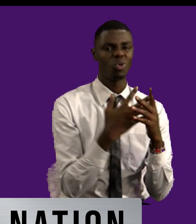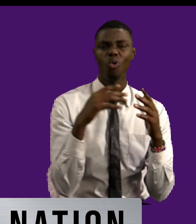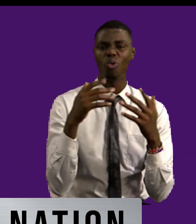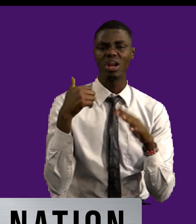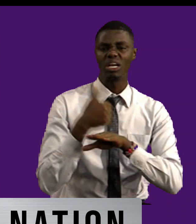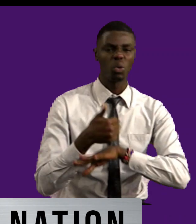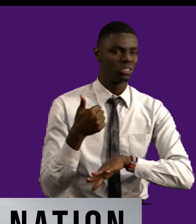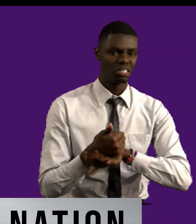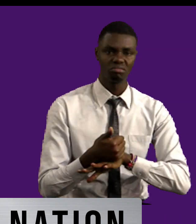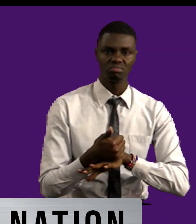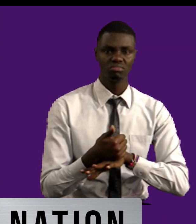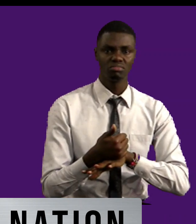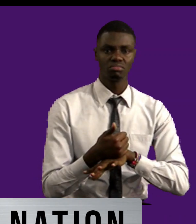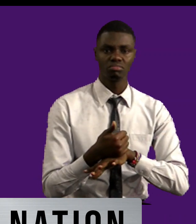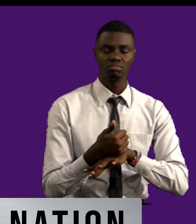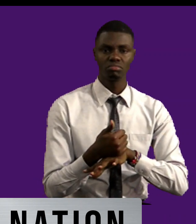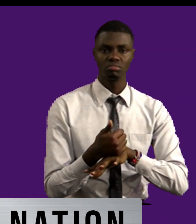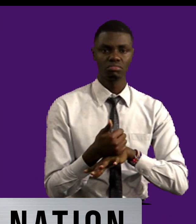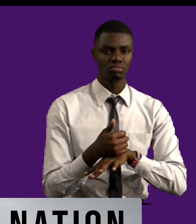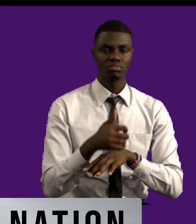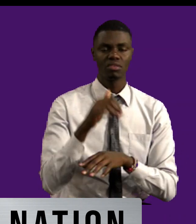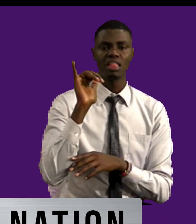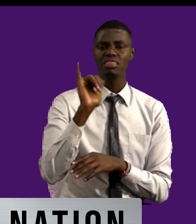nasty. It amounts